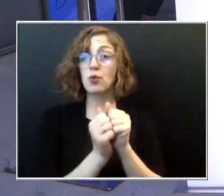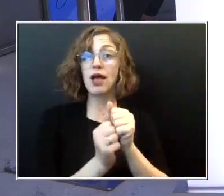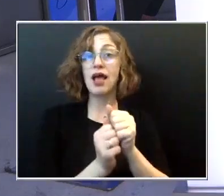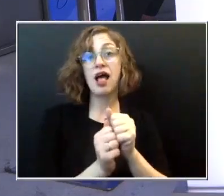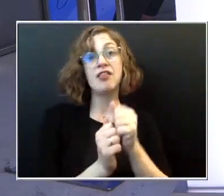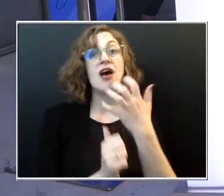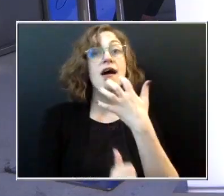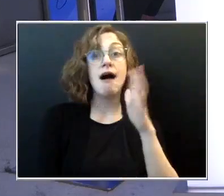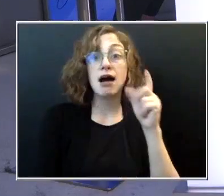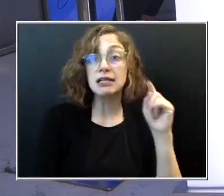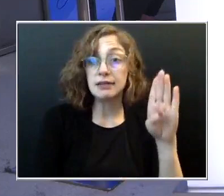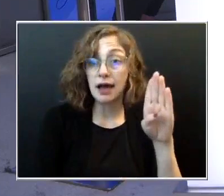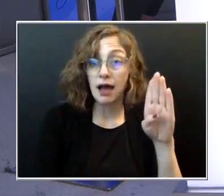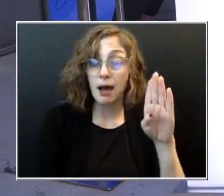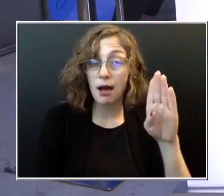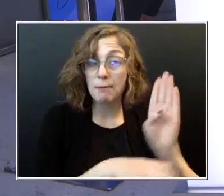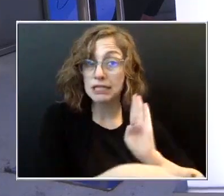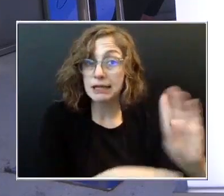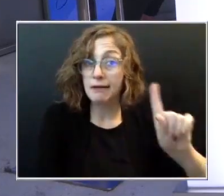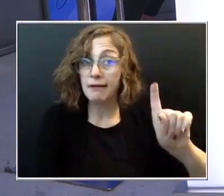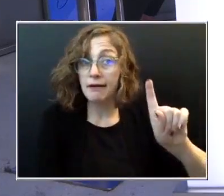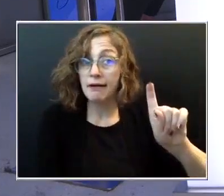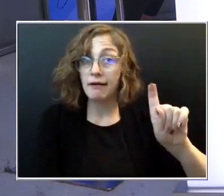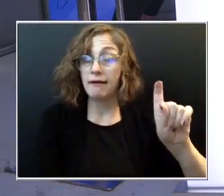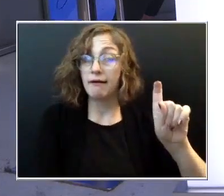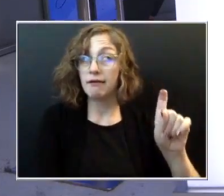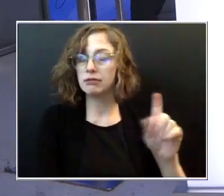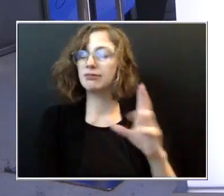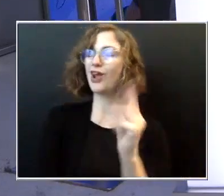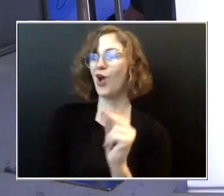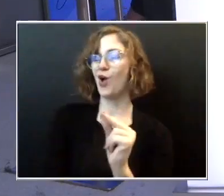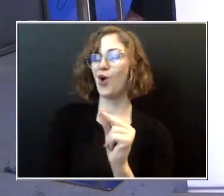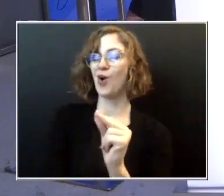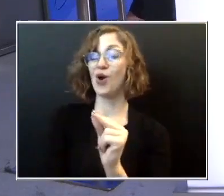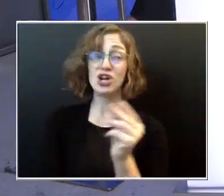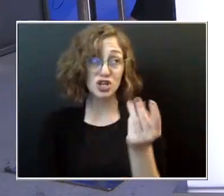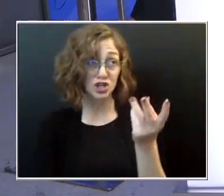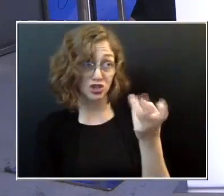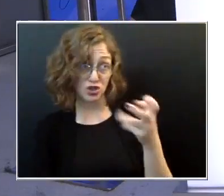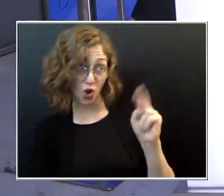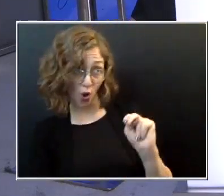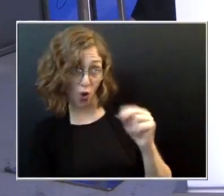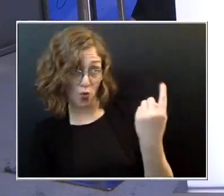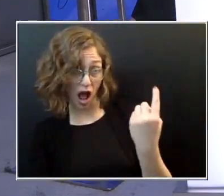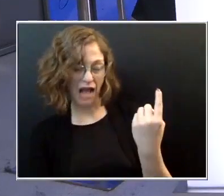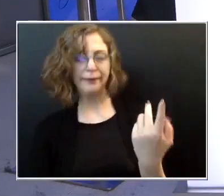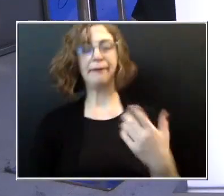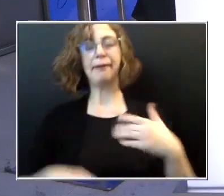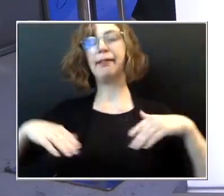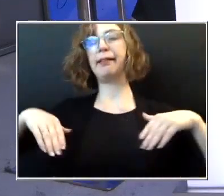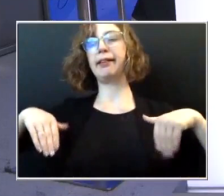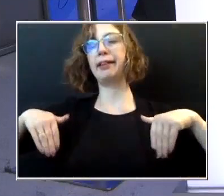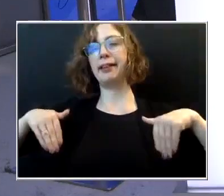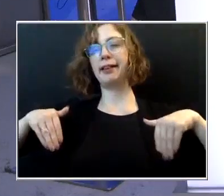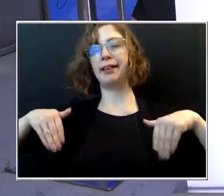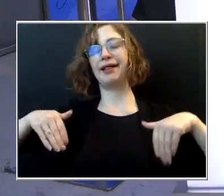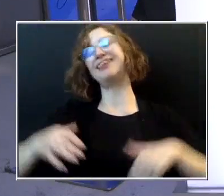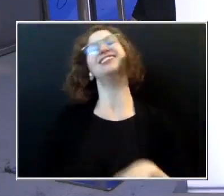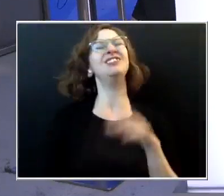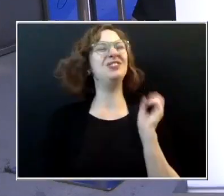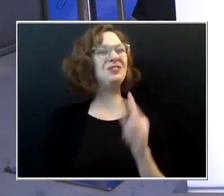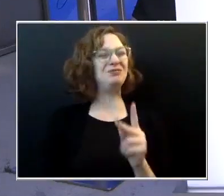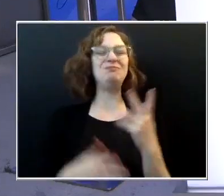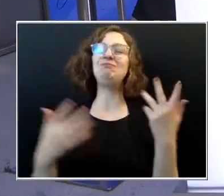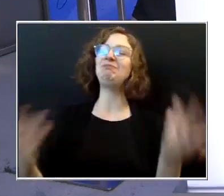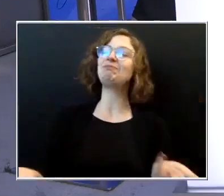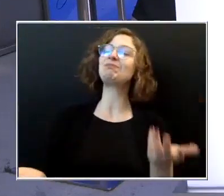tub? Working on it. I heard a not yet on that one. I heard a not yet. Okay, well, let's start connecting some of these dots. Dr. Burns, what's the link